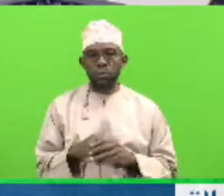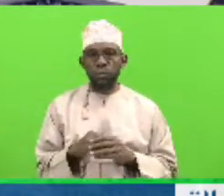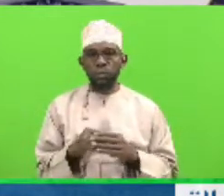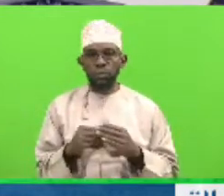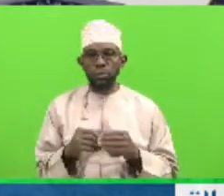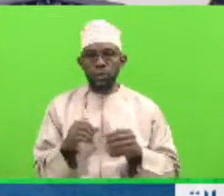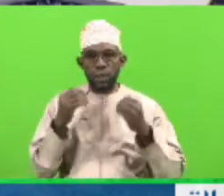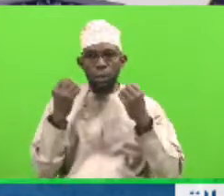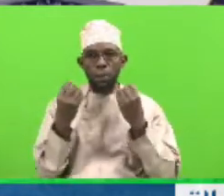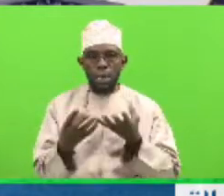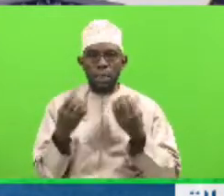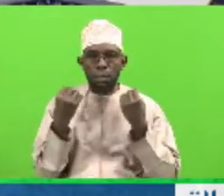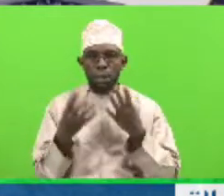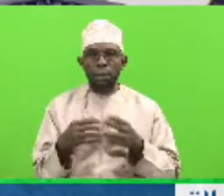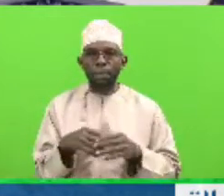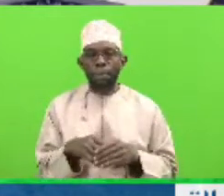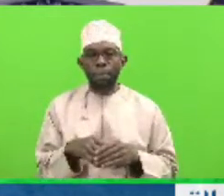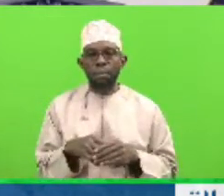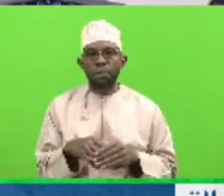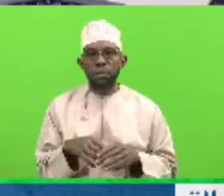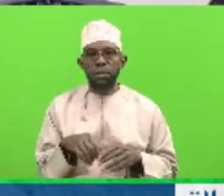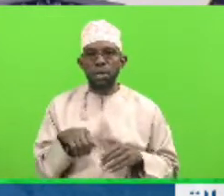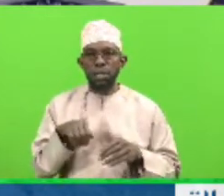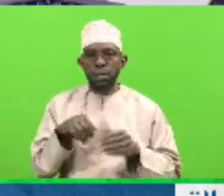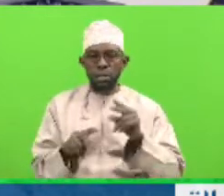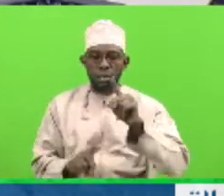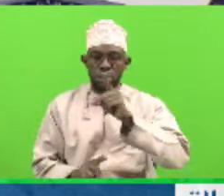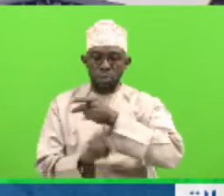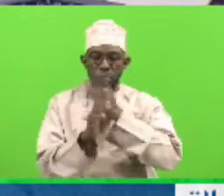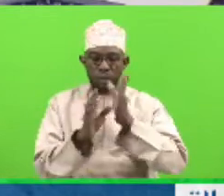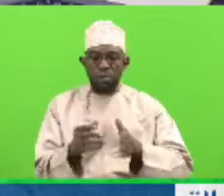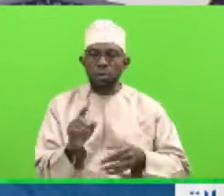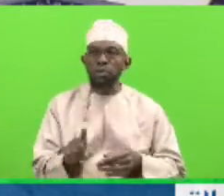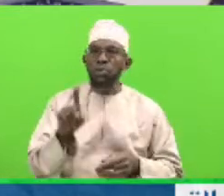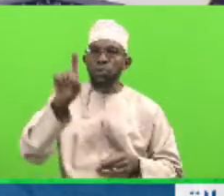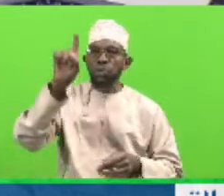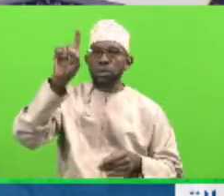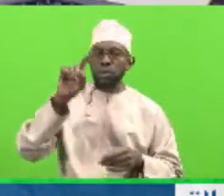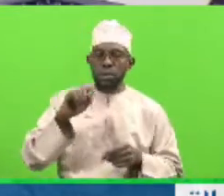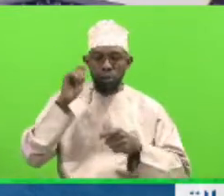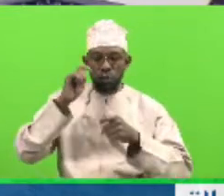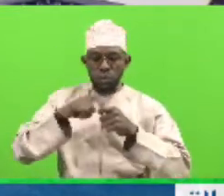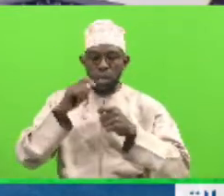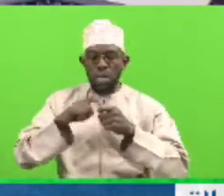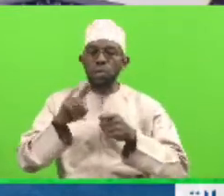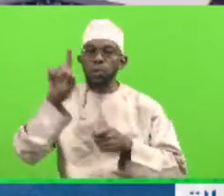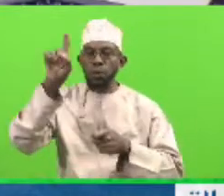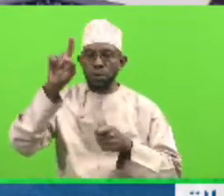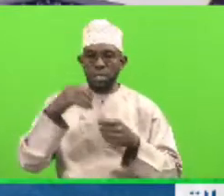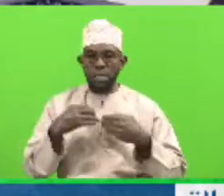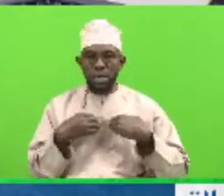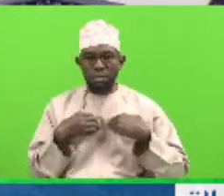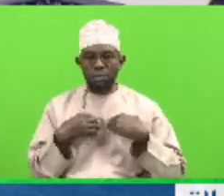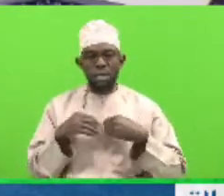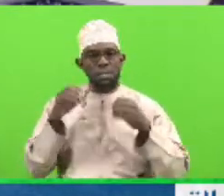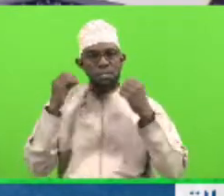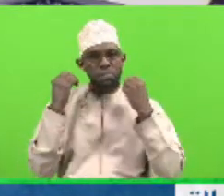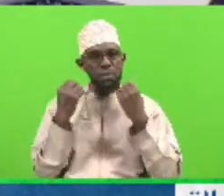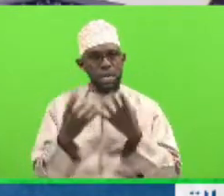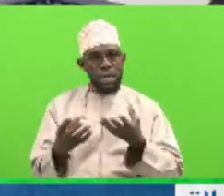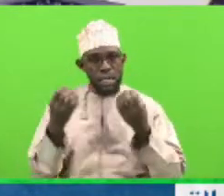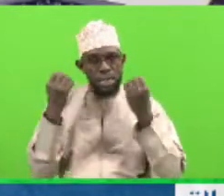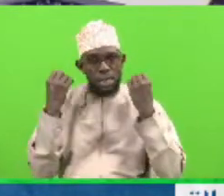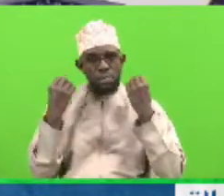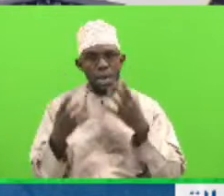While many of the prophets of Allah subhanahu wa ta'ala have had thousands